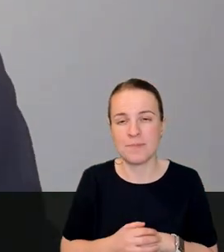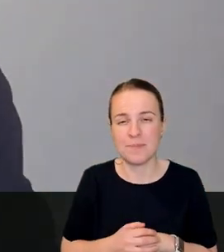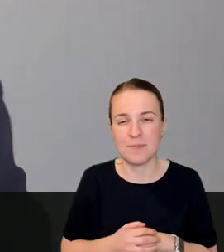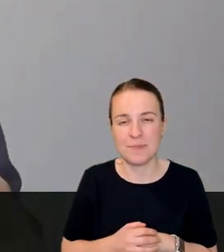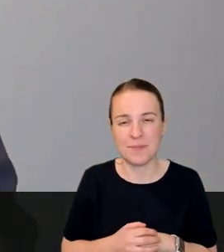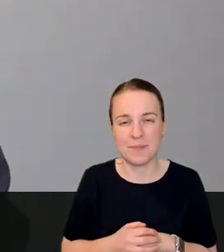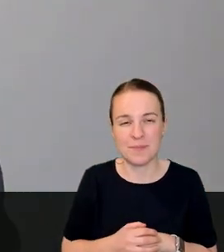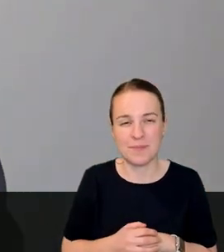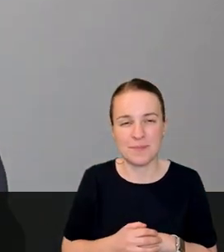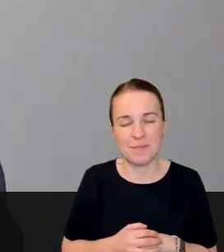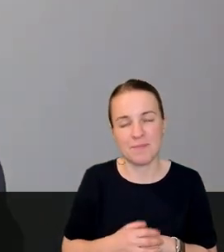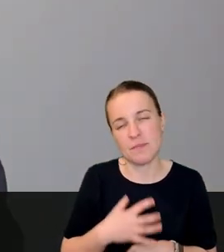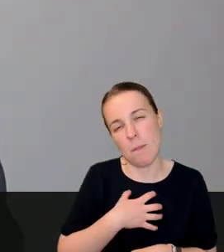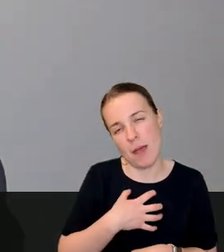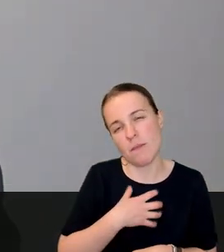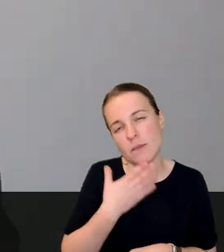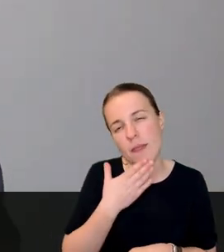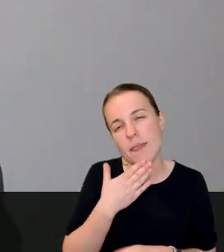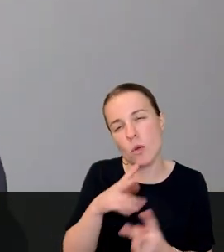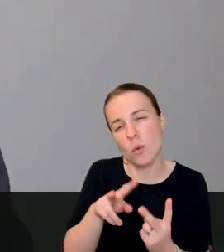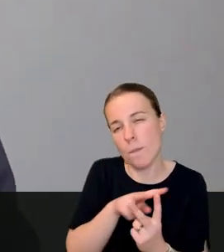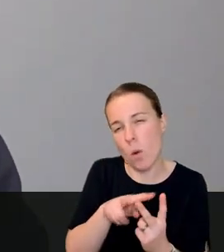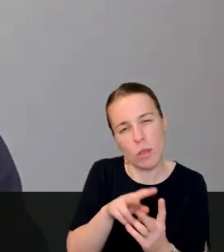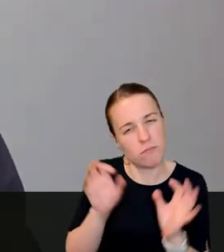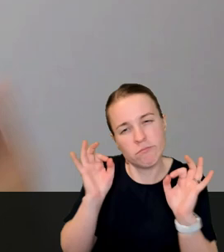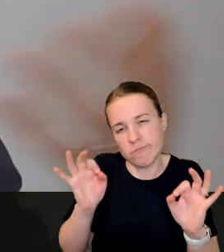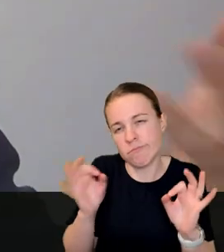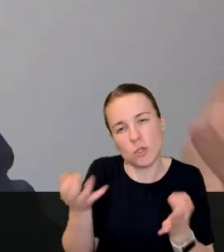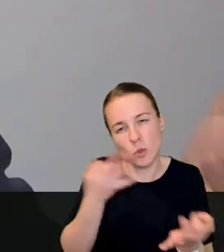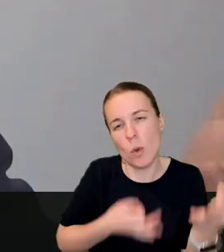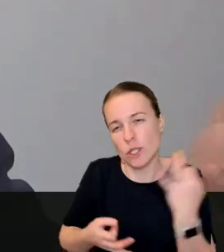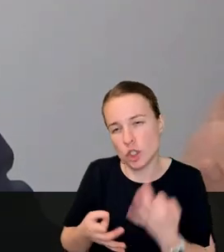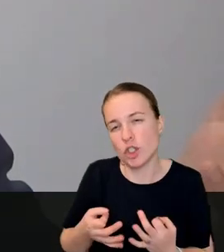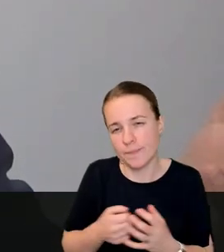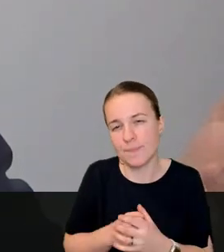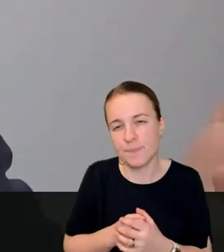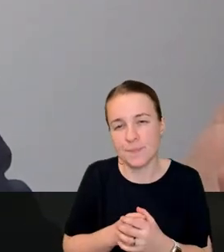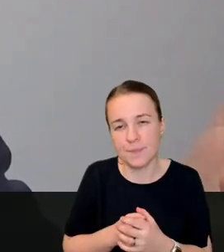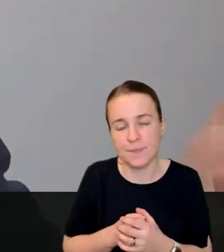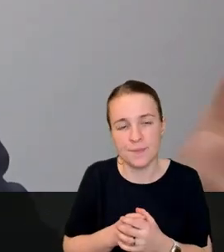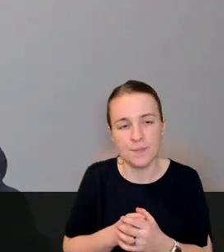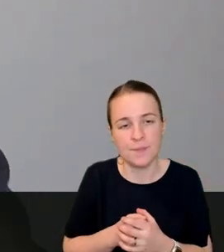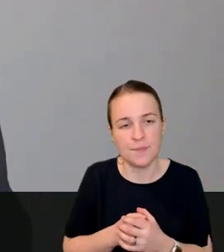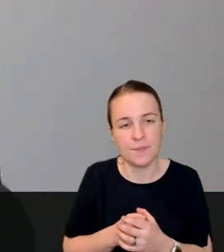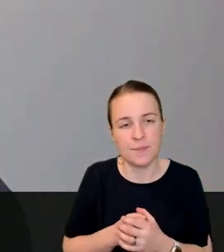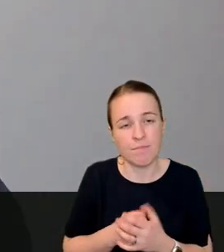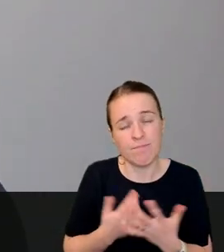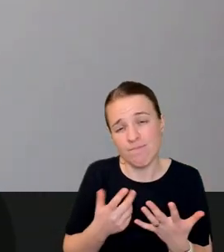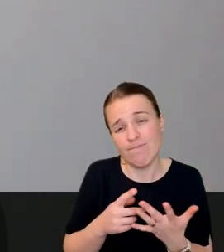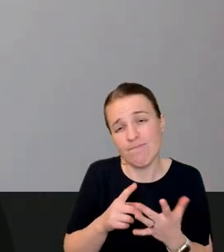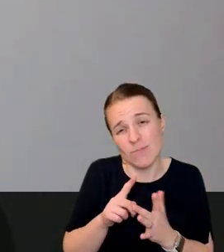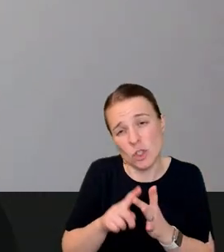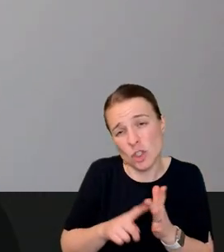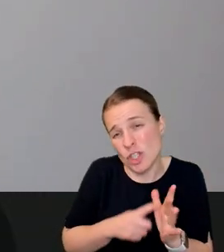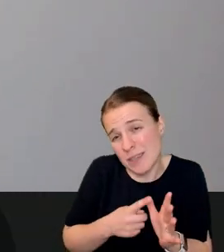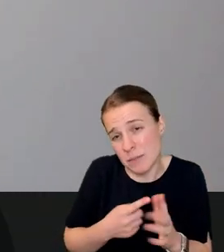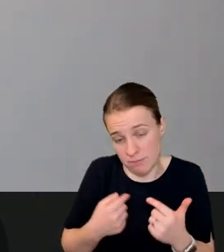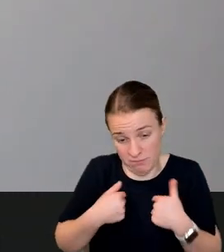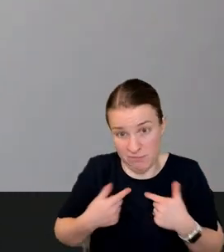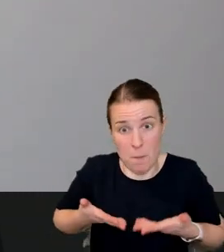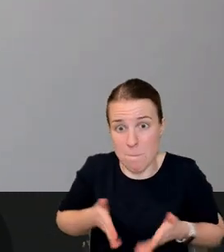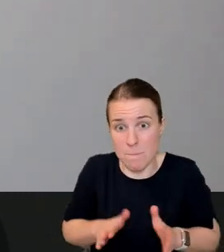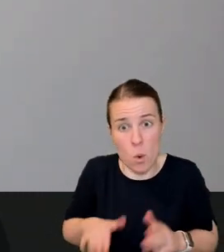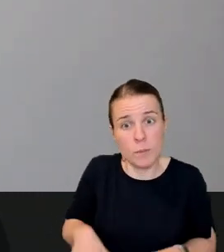So thanks for both those excellent questions. Jasmine, look, I'm born and raised in a council estate. I've seen the difference